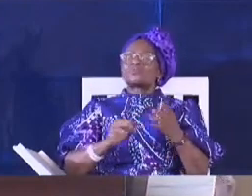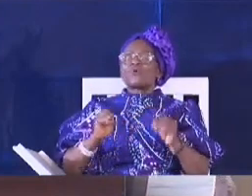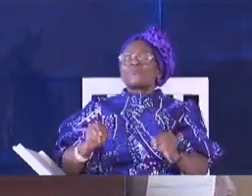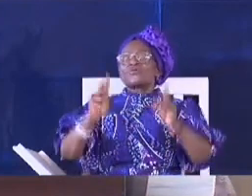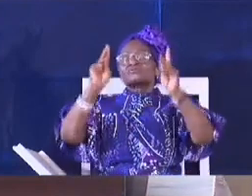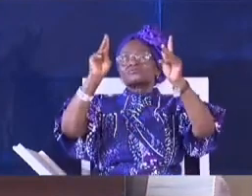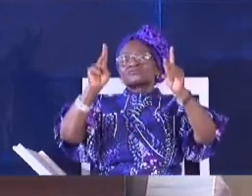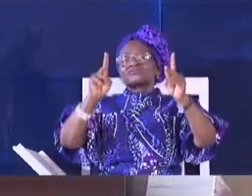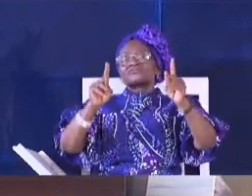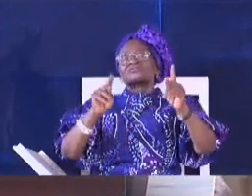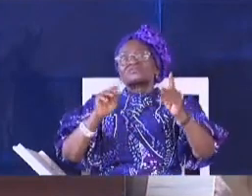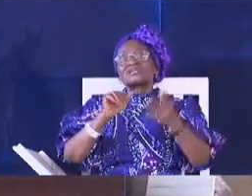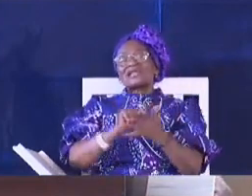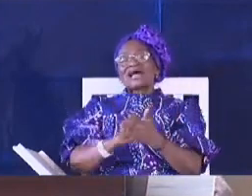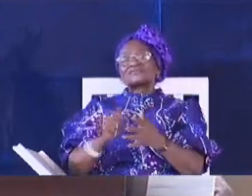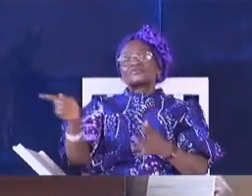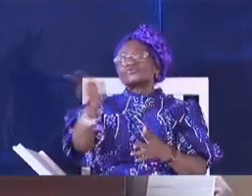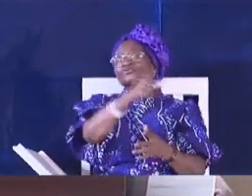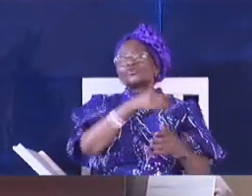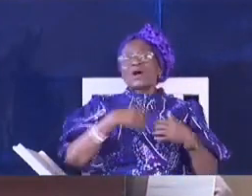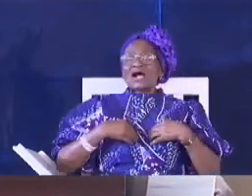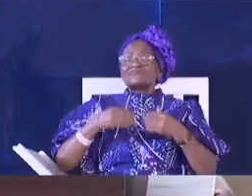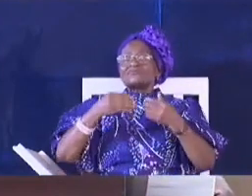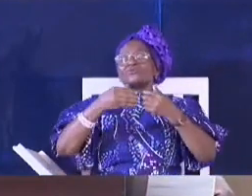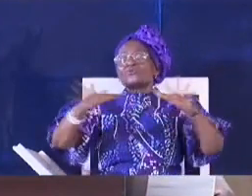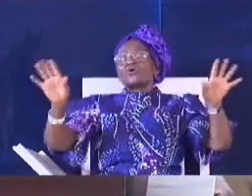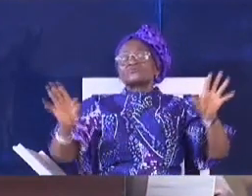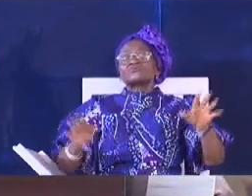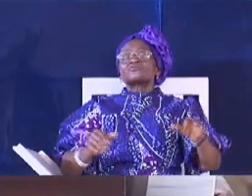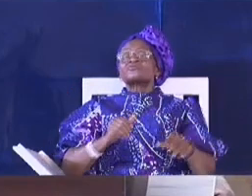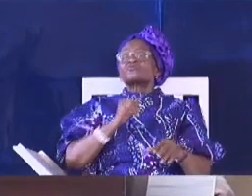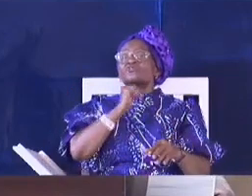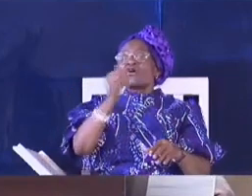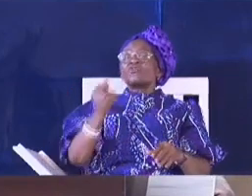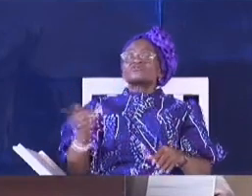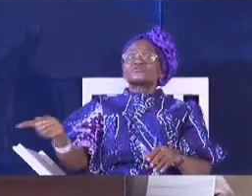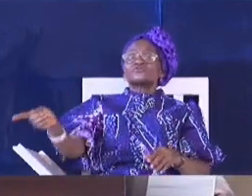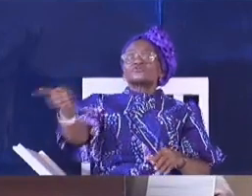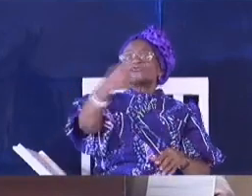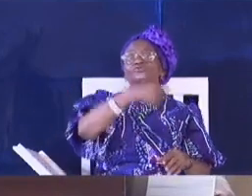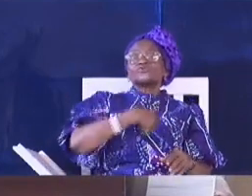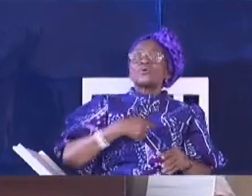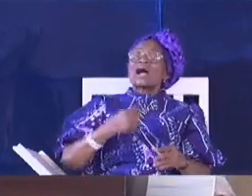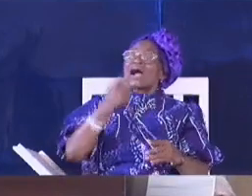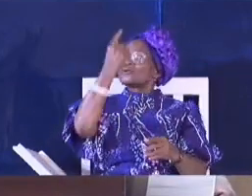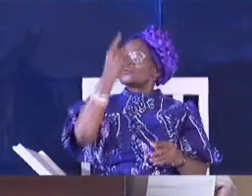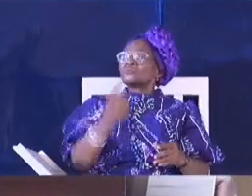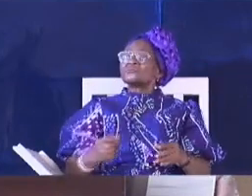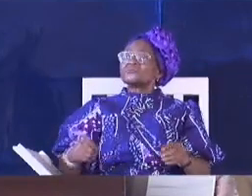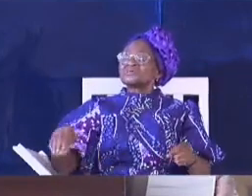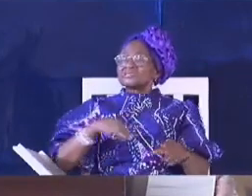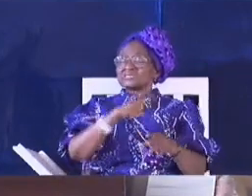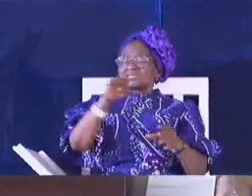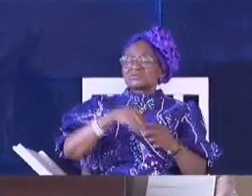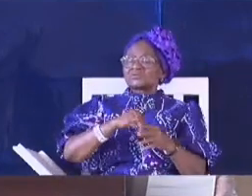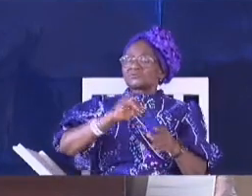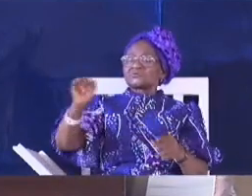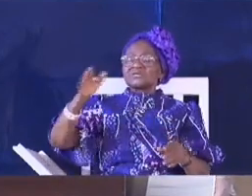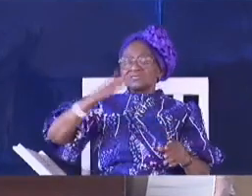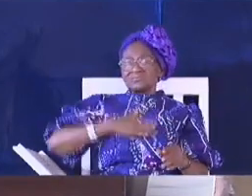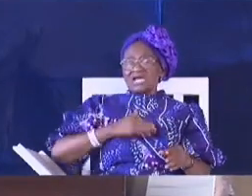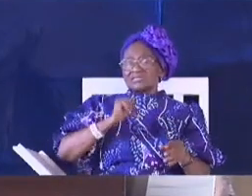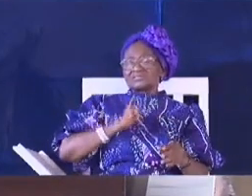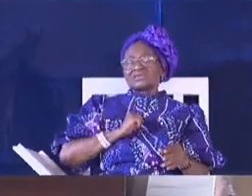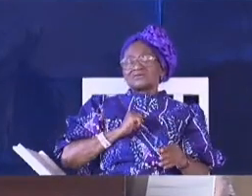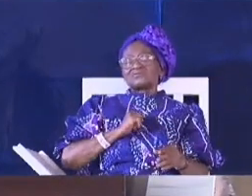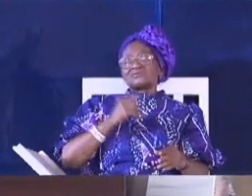you have lost. Not you alone, no. Including myself. The